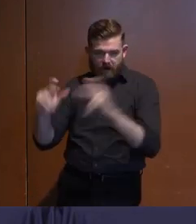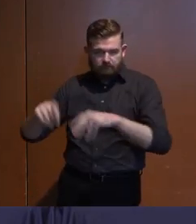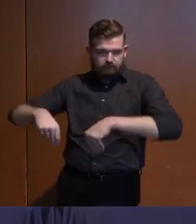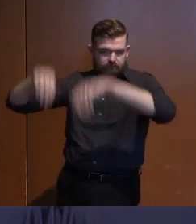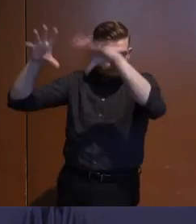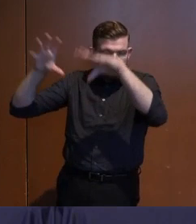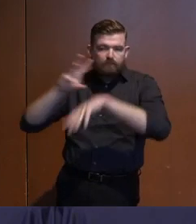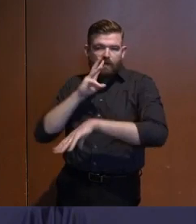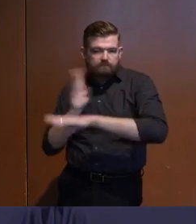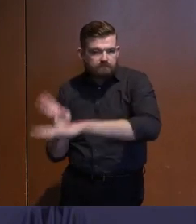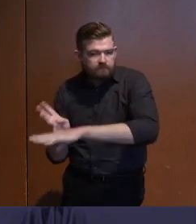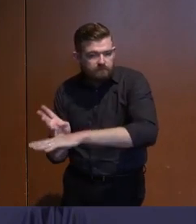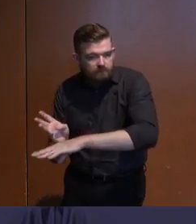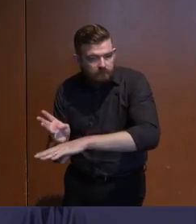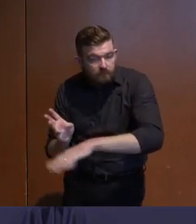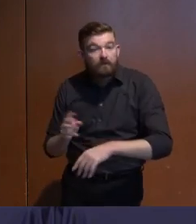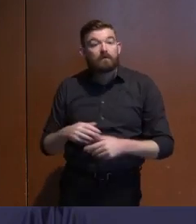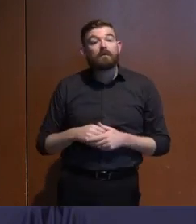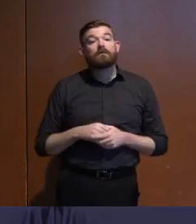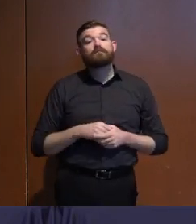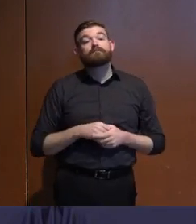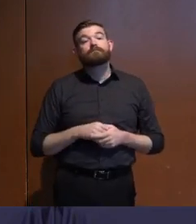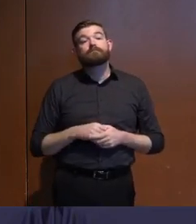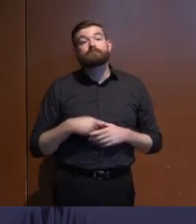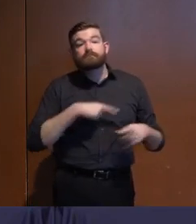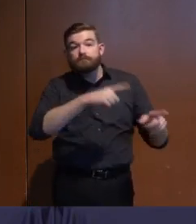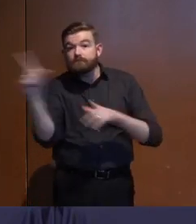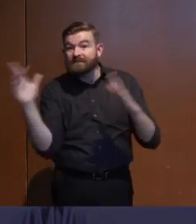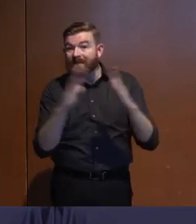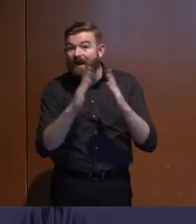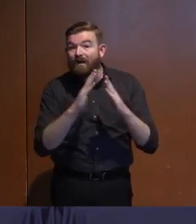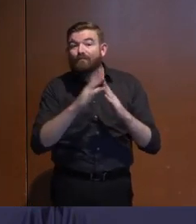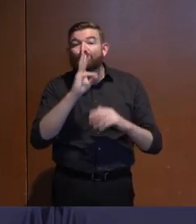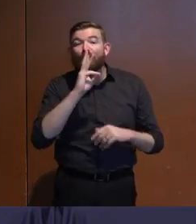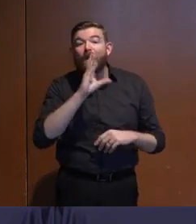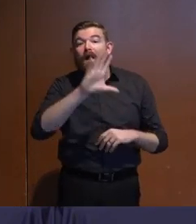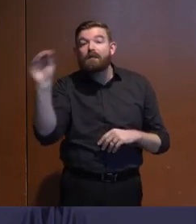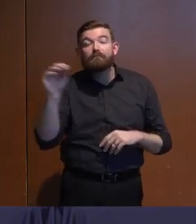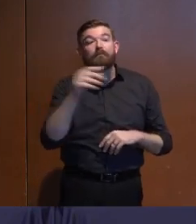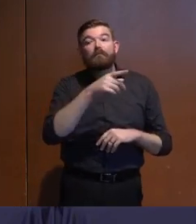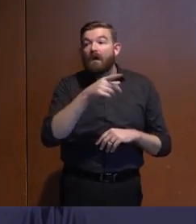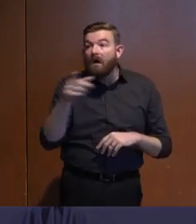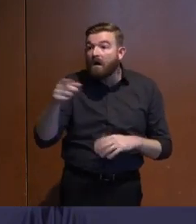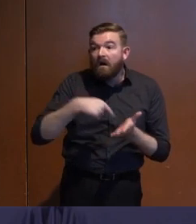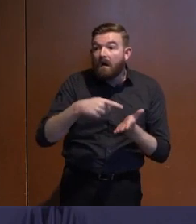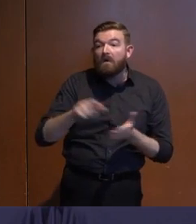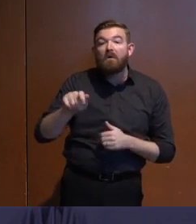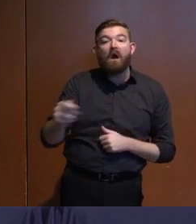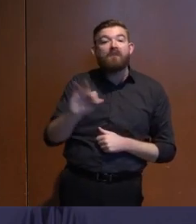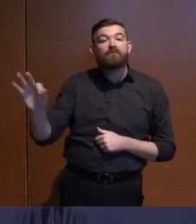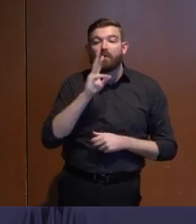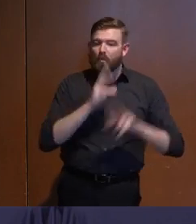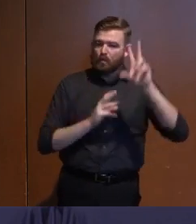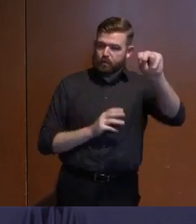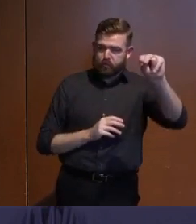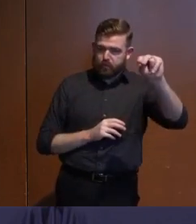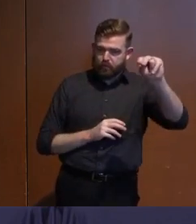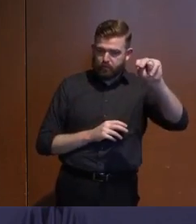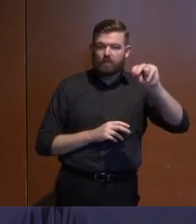water utilities a deadline to follow suit and halt shutoffs, and I'm proud that with very few exceptions, we have received